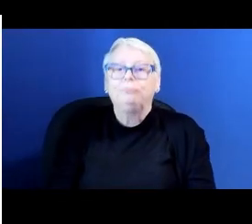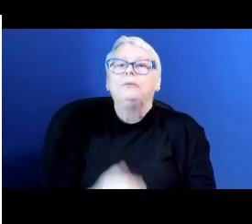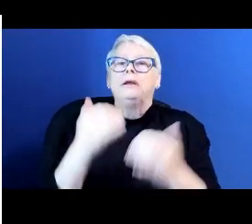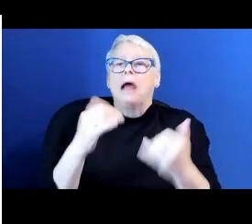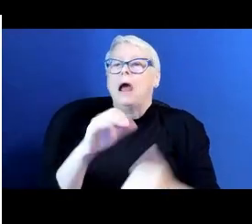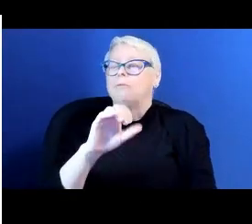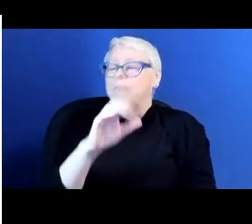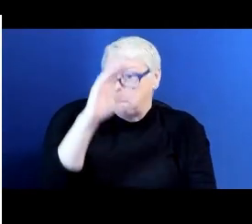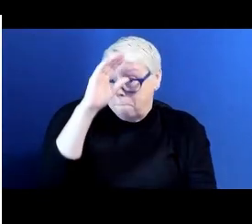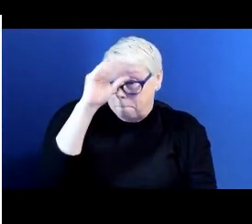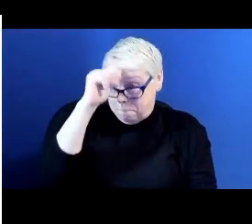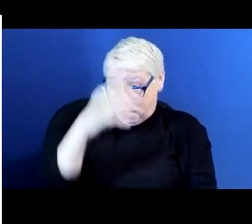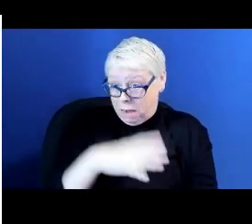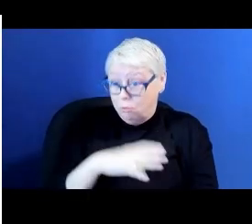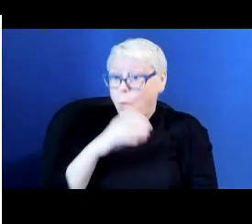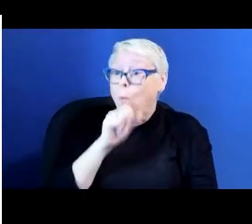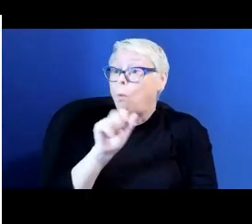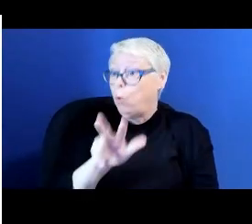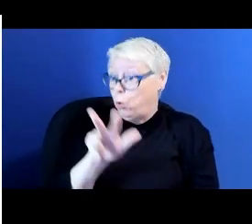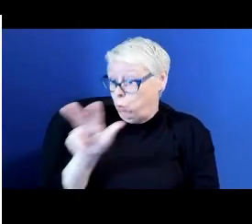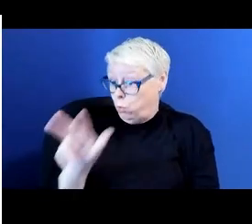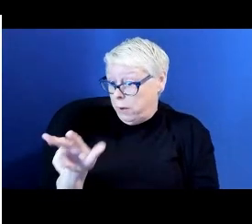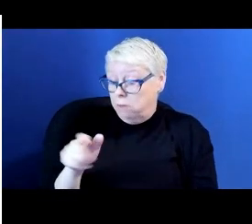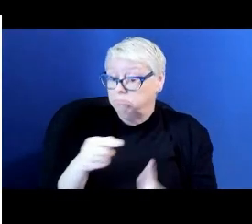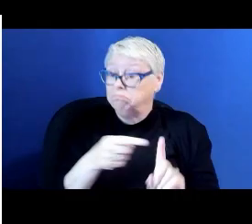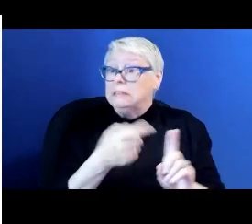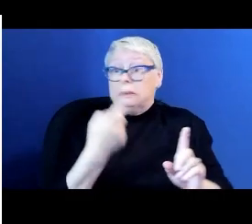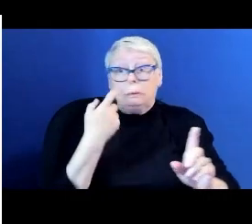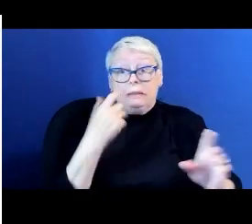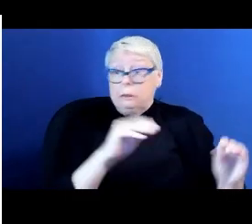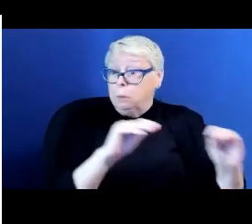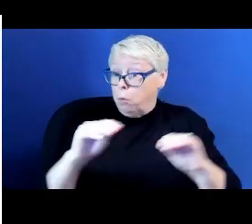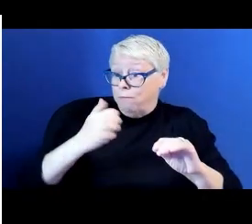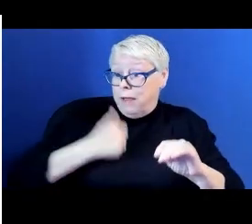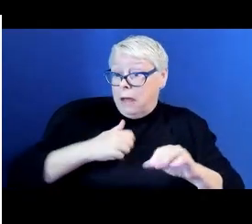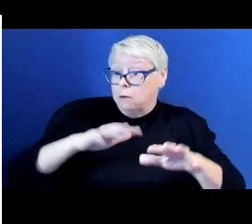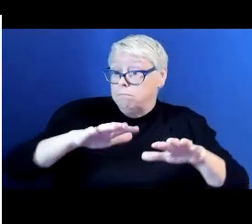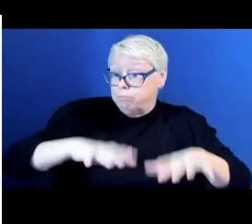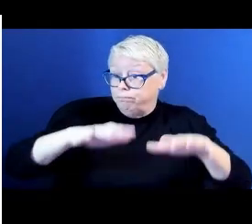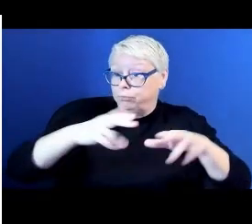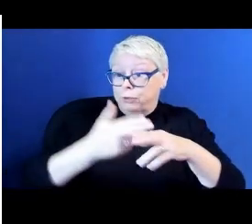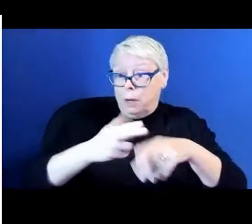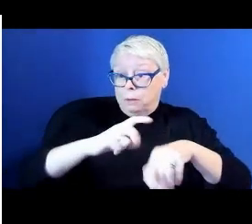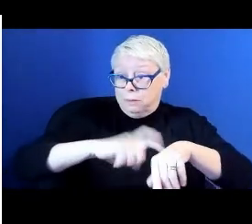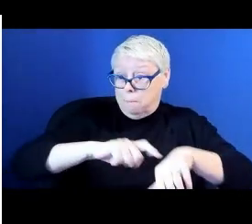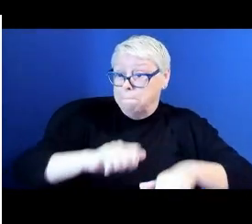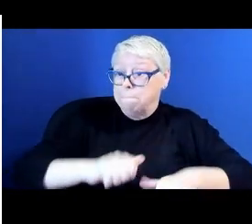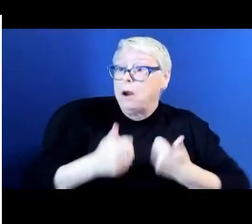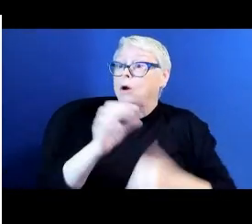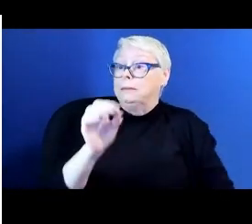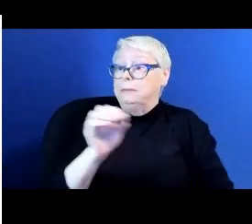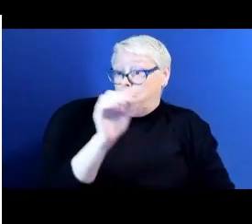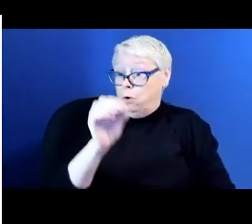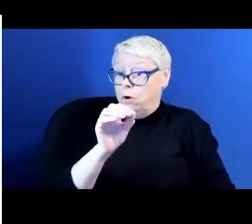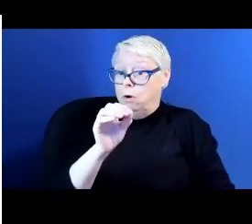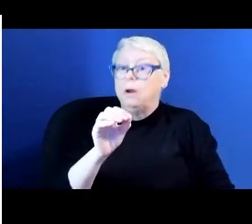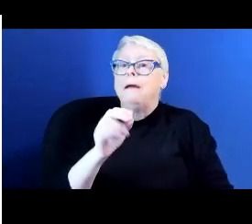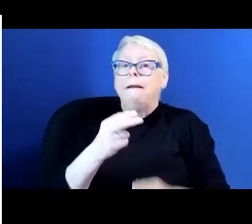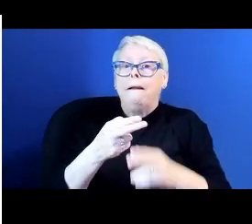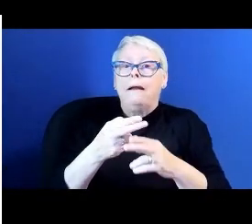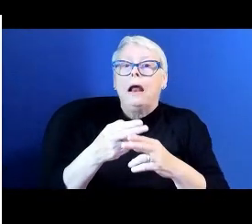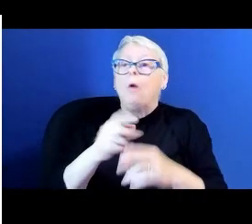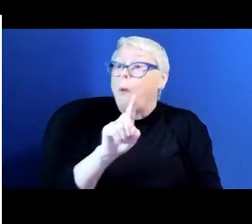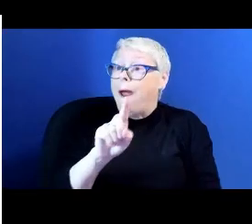is 33 years old. He is a newcomer, temporary resident in Ontario, Fergus, and